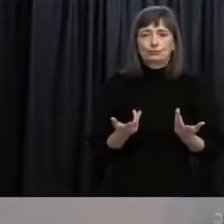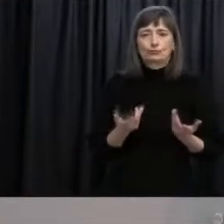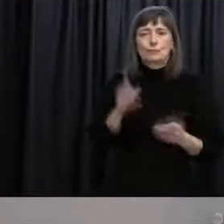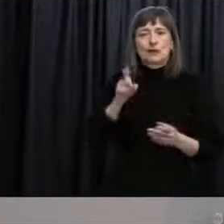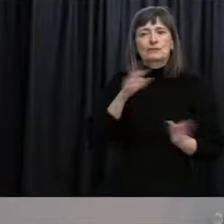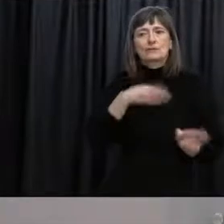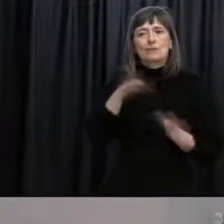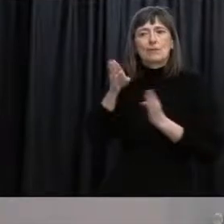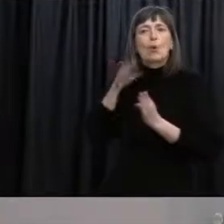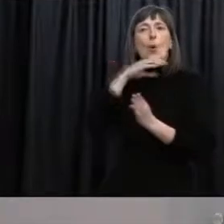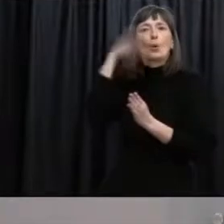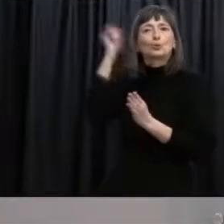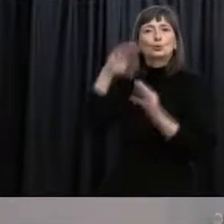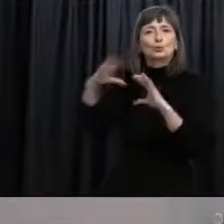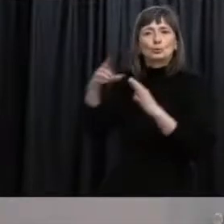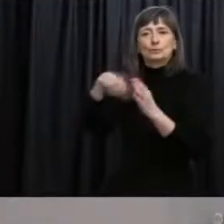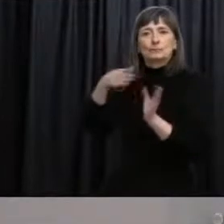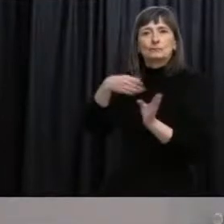older population?